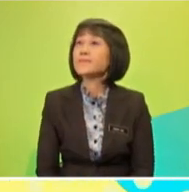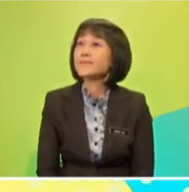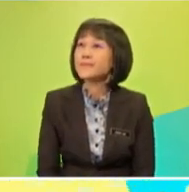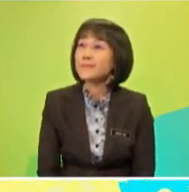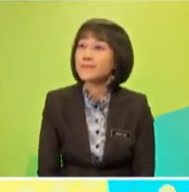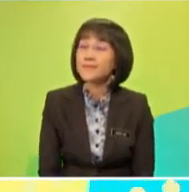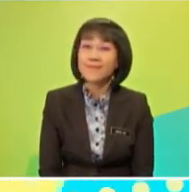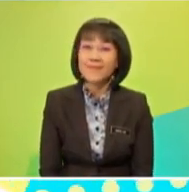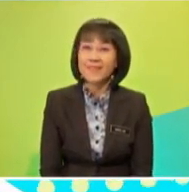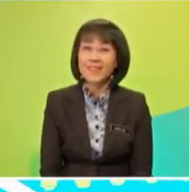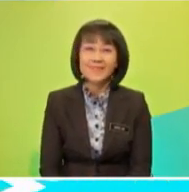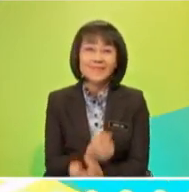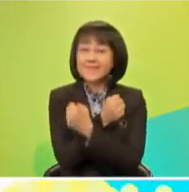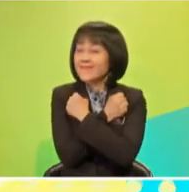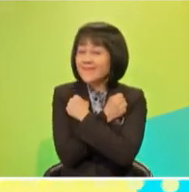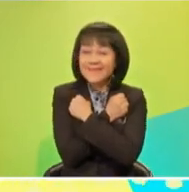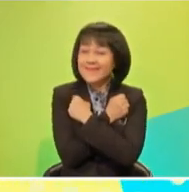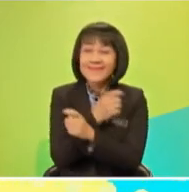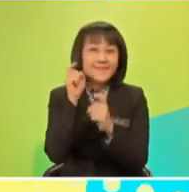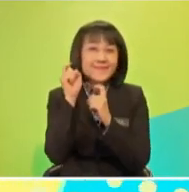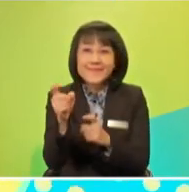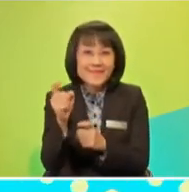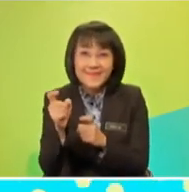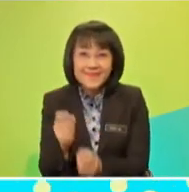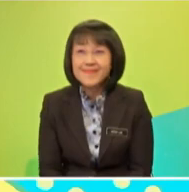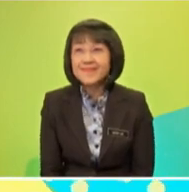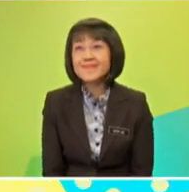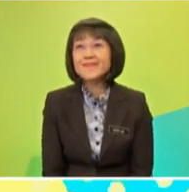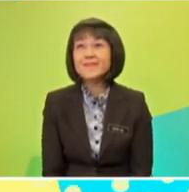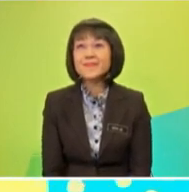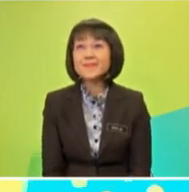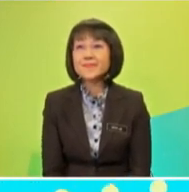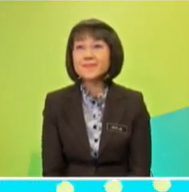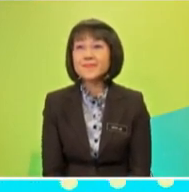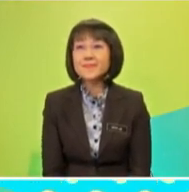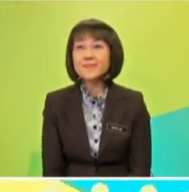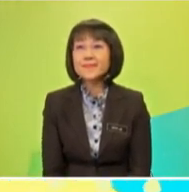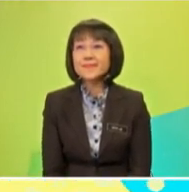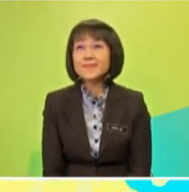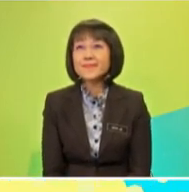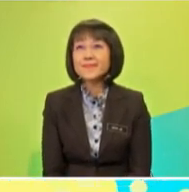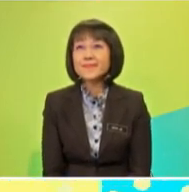Han, don't we all love presents? Yes, indeed. Okay.